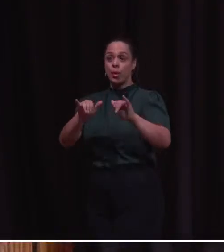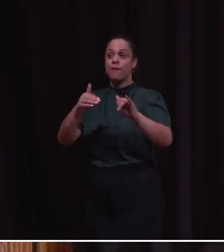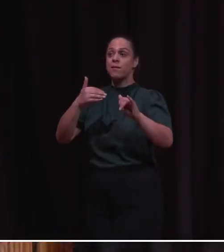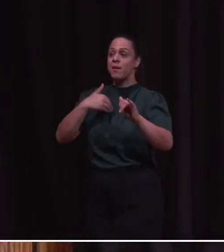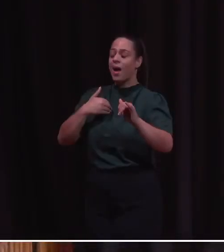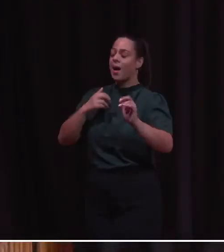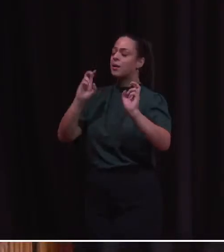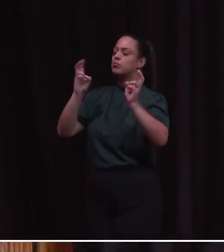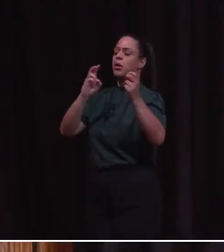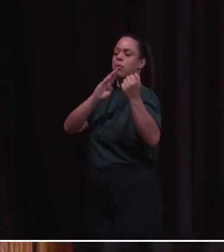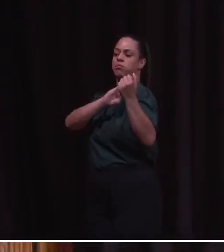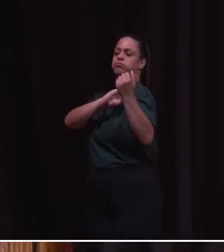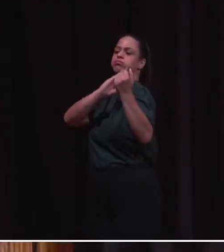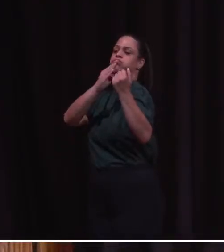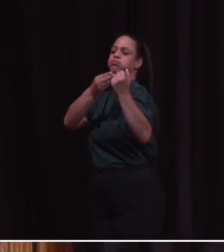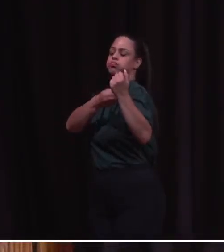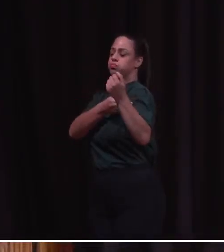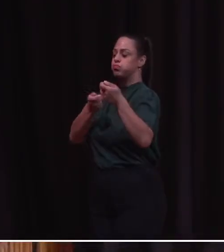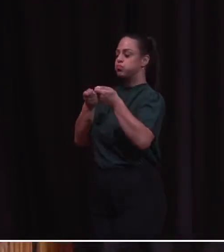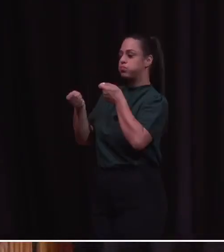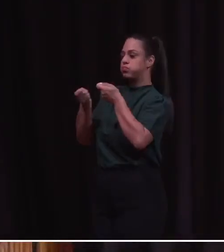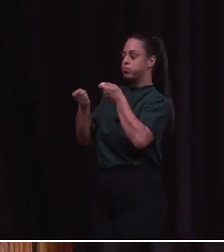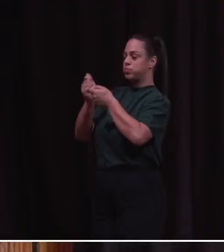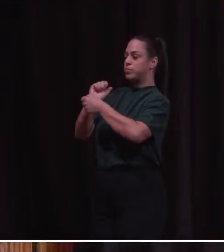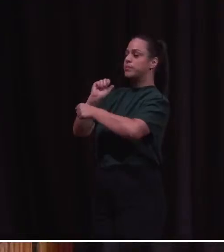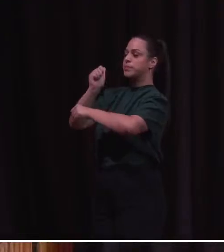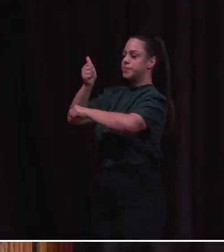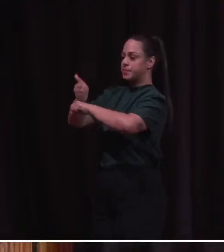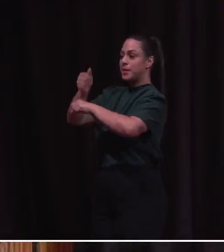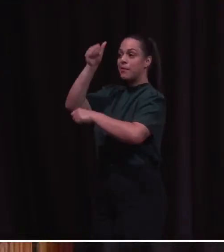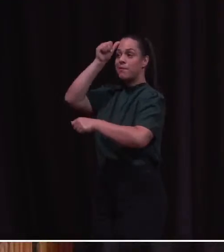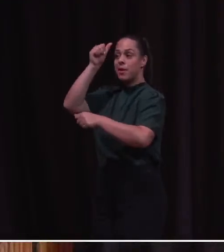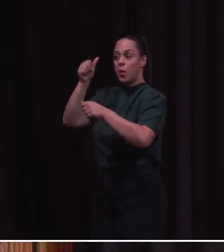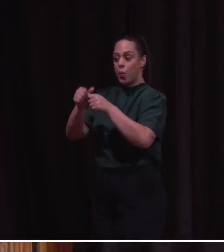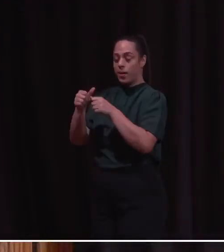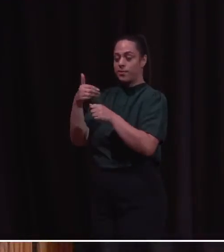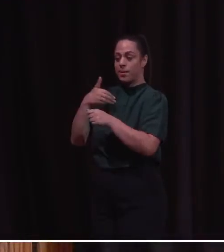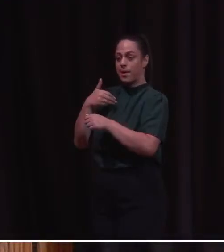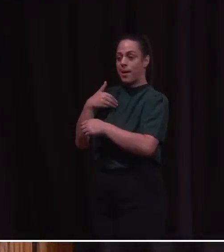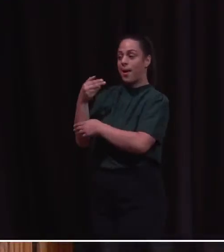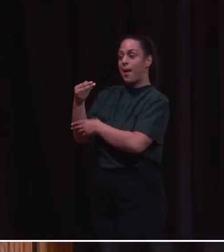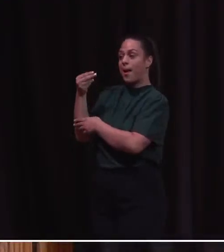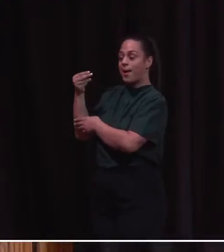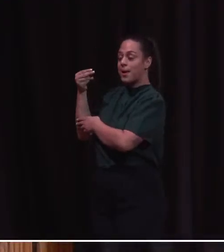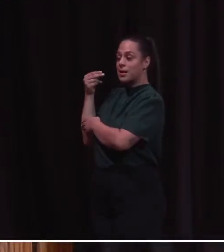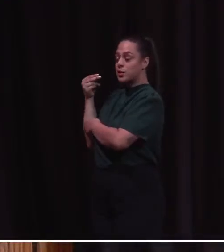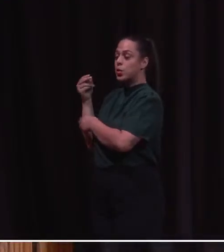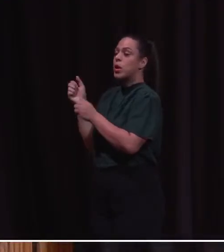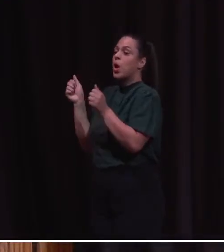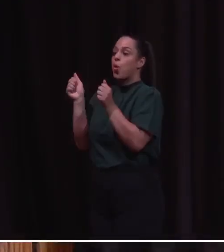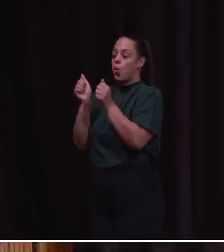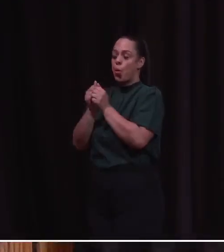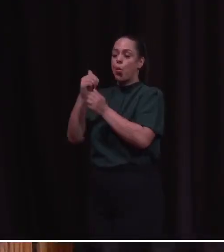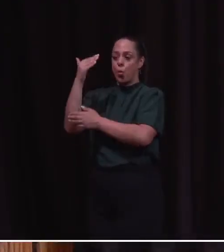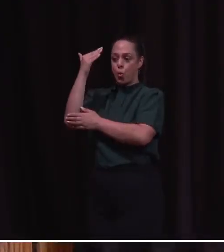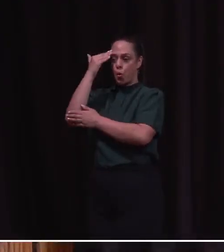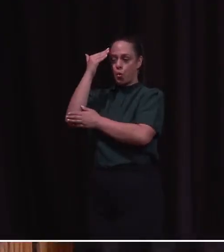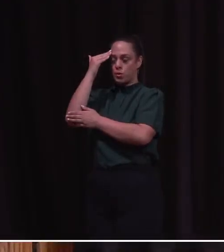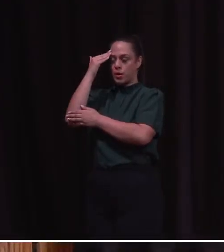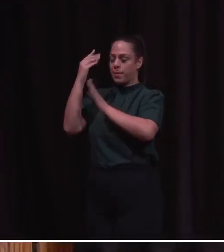Whoever tells the stories, whoever puts the knowledge together, whoever presents the narratives,